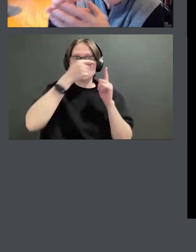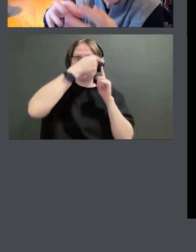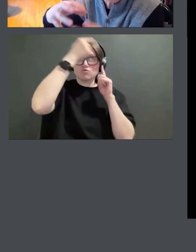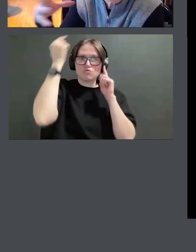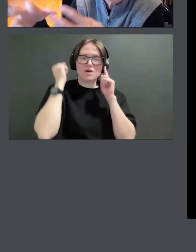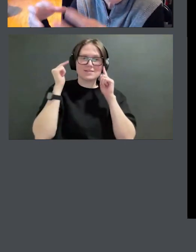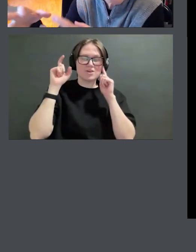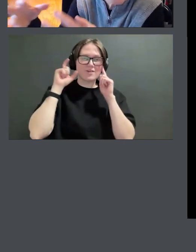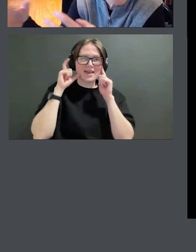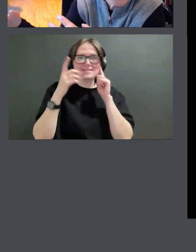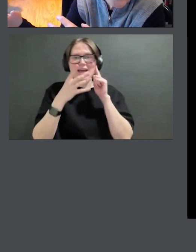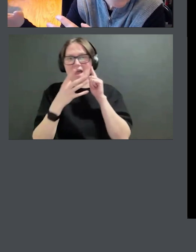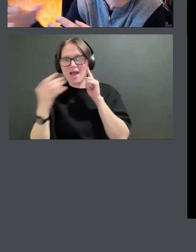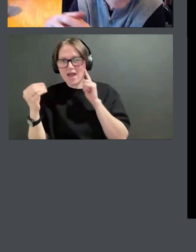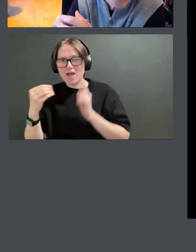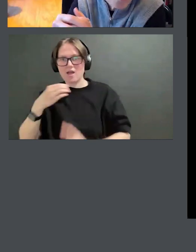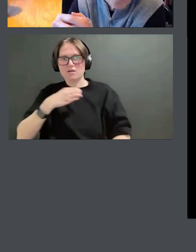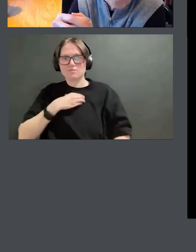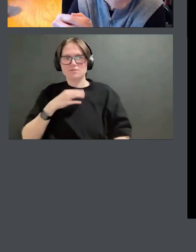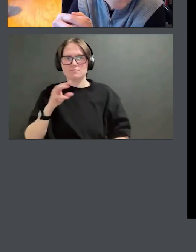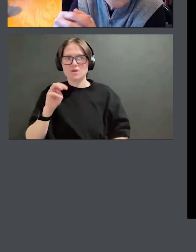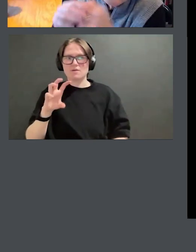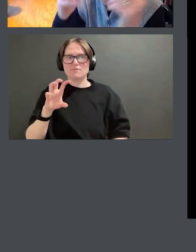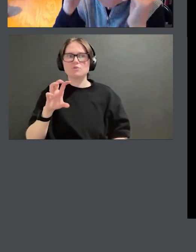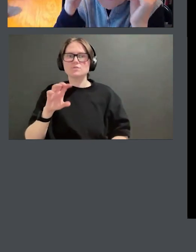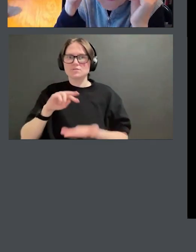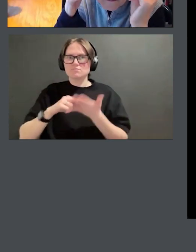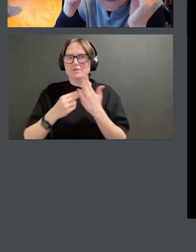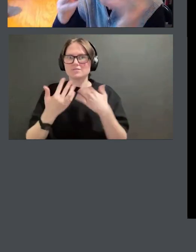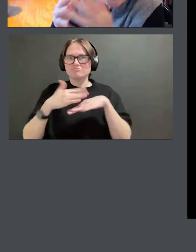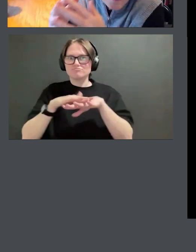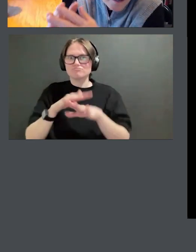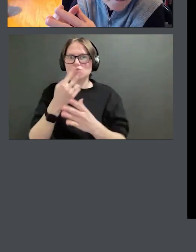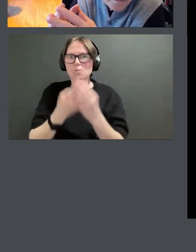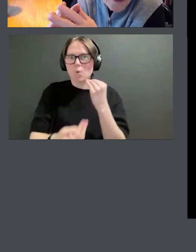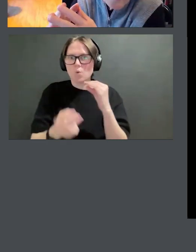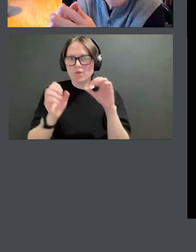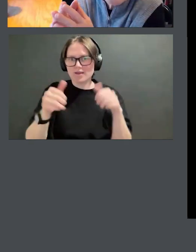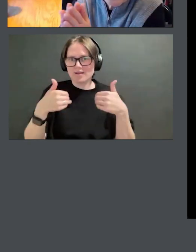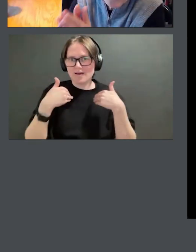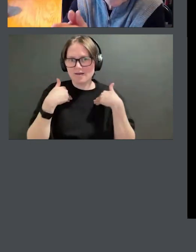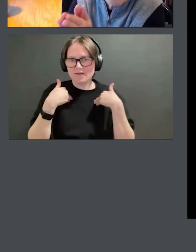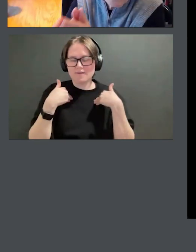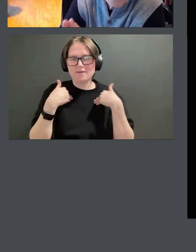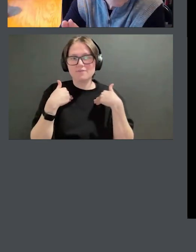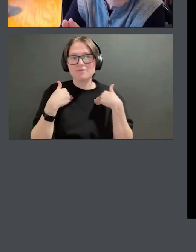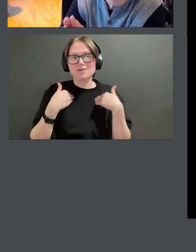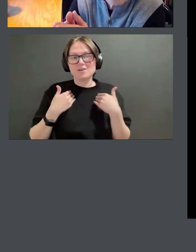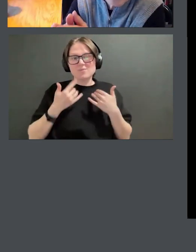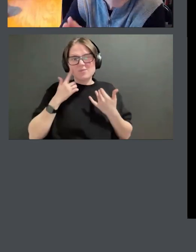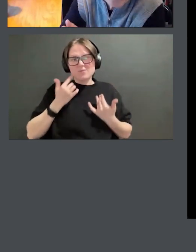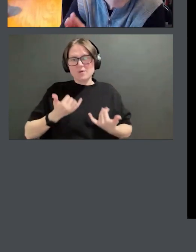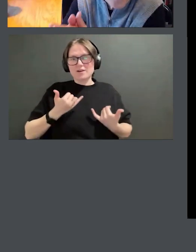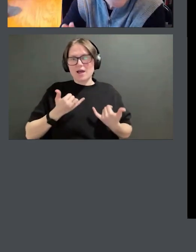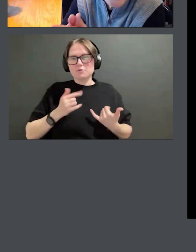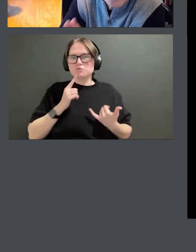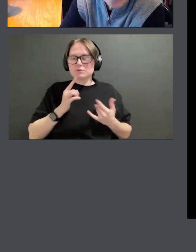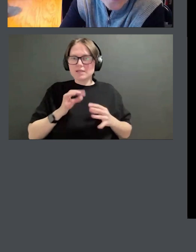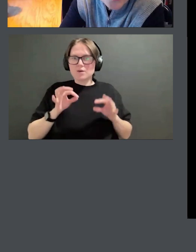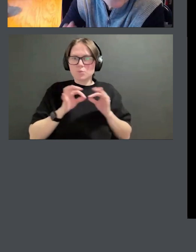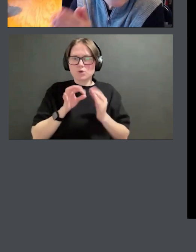systems so one can have the best of both worlds. In the meantime, it is very important to learn